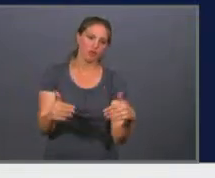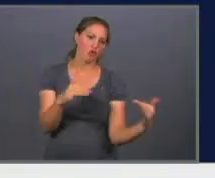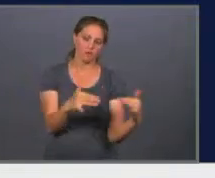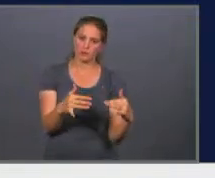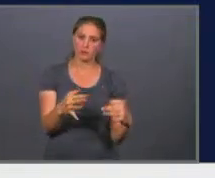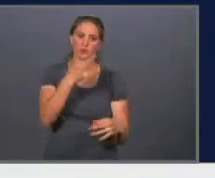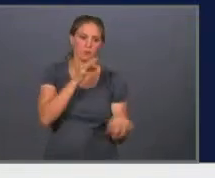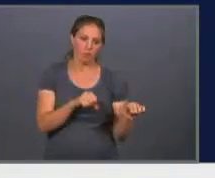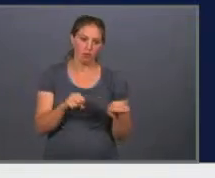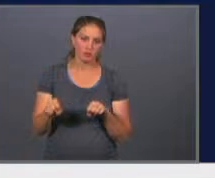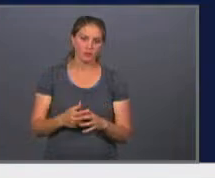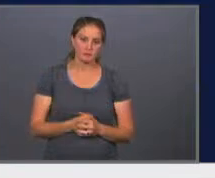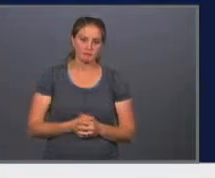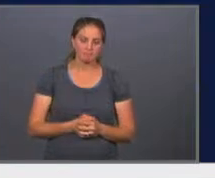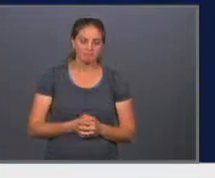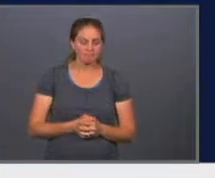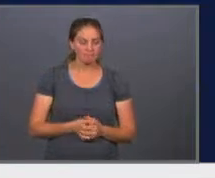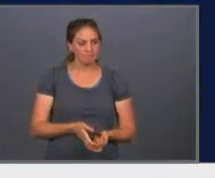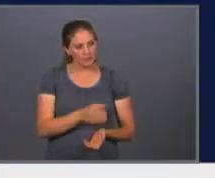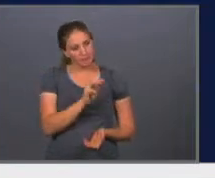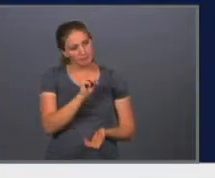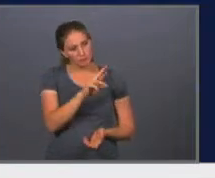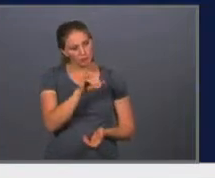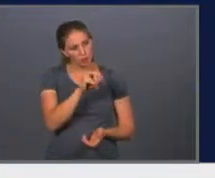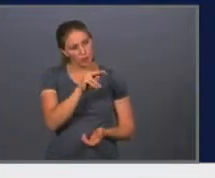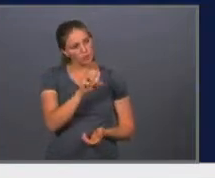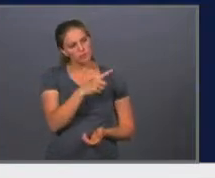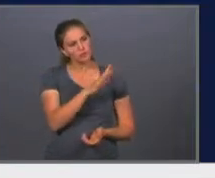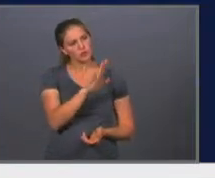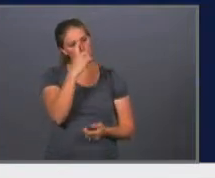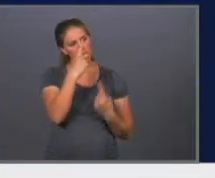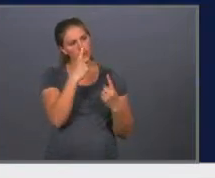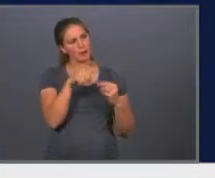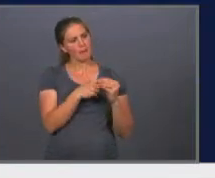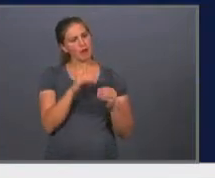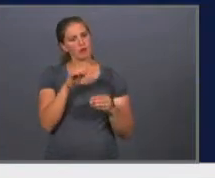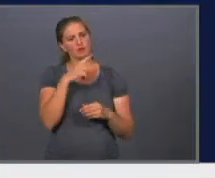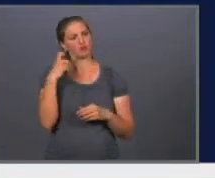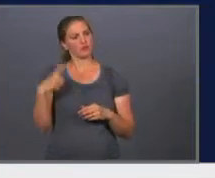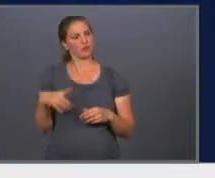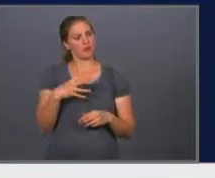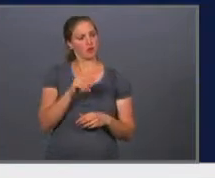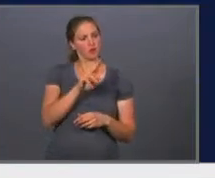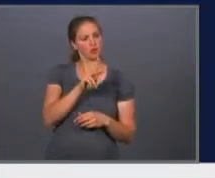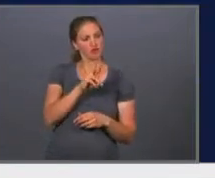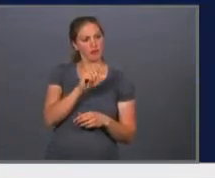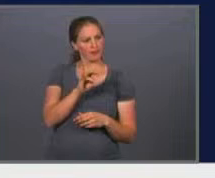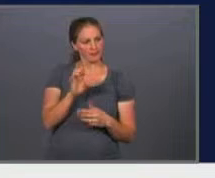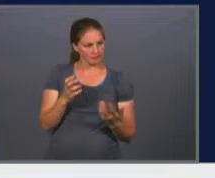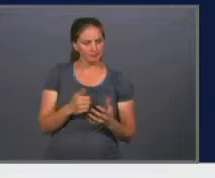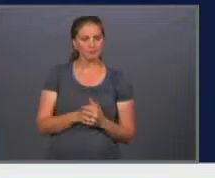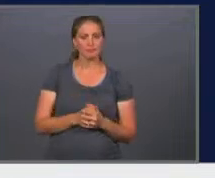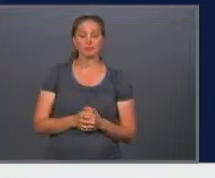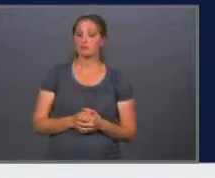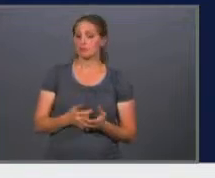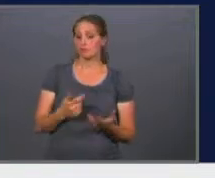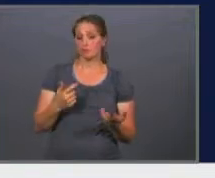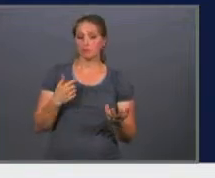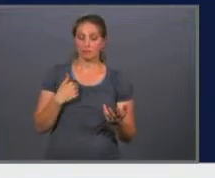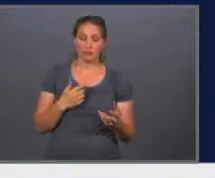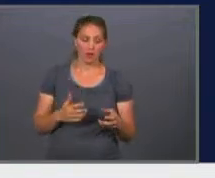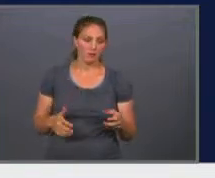you, Mr. Jones? What are your thoughts about what's happening in Russia or from Russia into Ukraine? Well, I completely support the